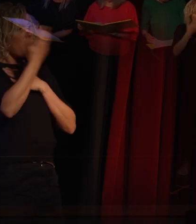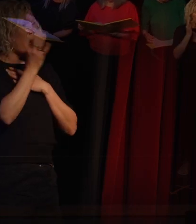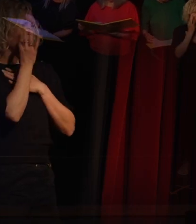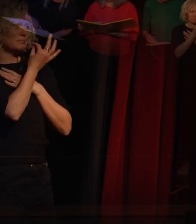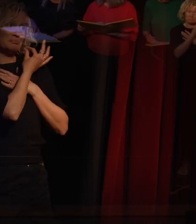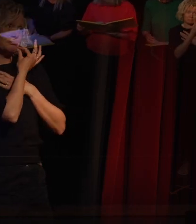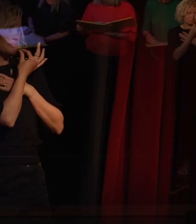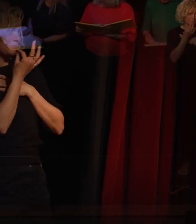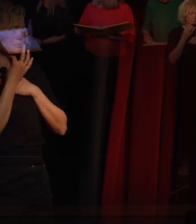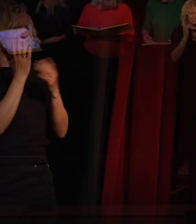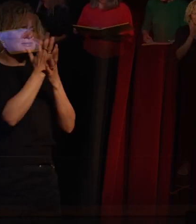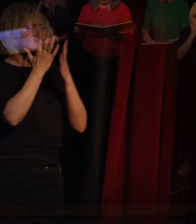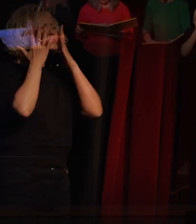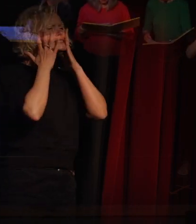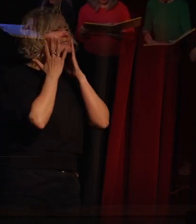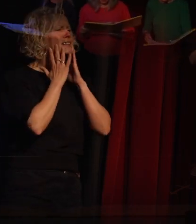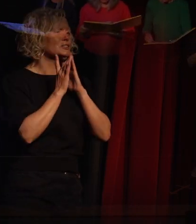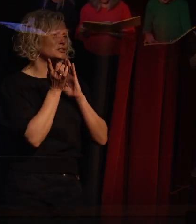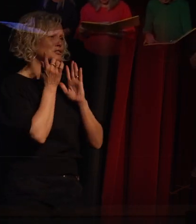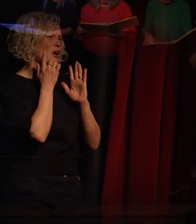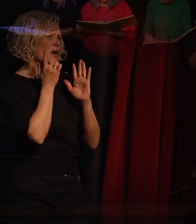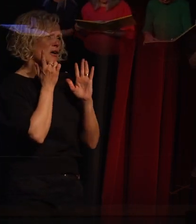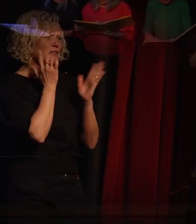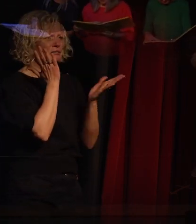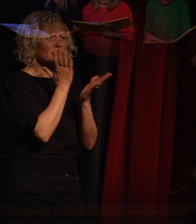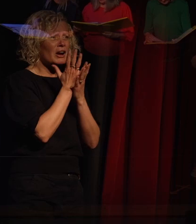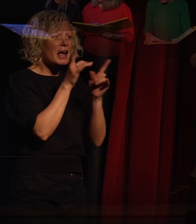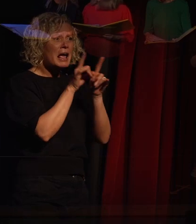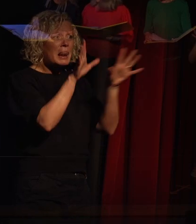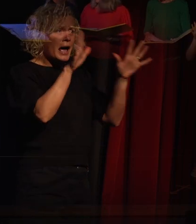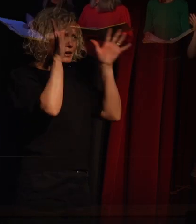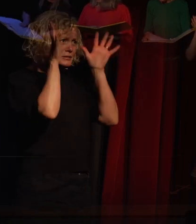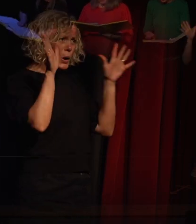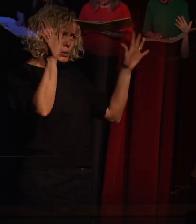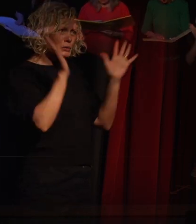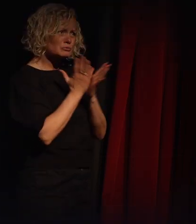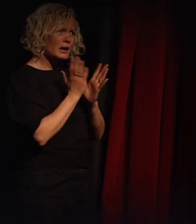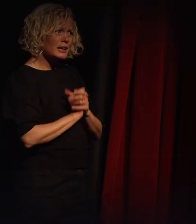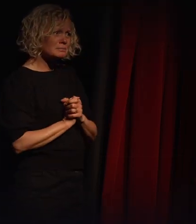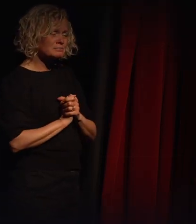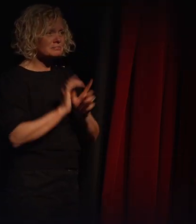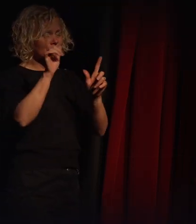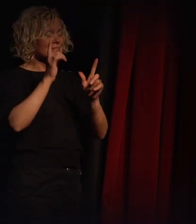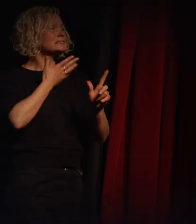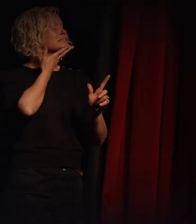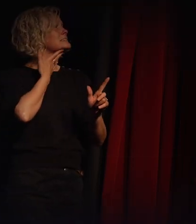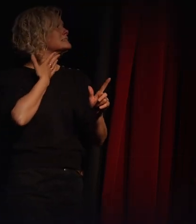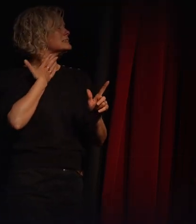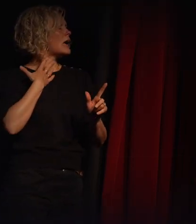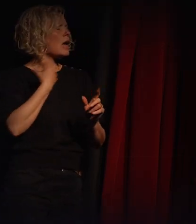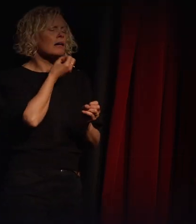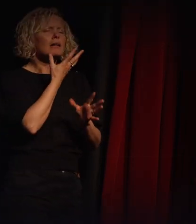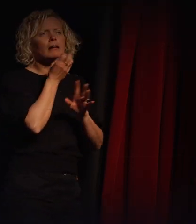than a rose's. Her skin may be delicate and soft, but not any softer than a dose's. Her neck is no whiter than